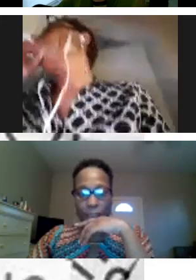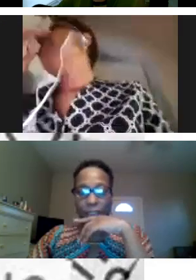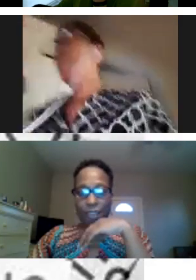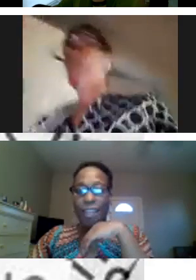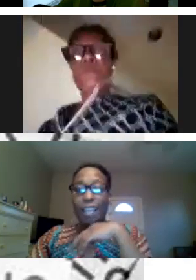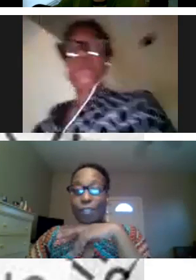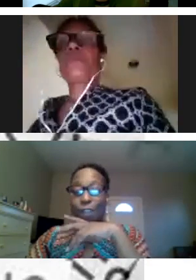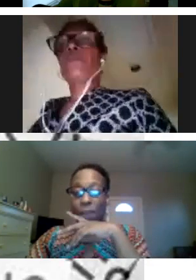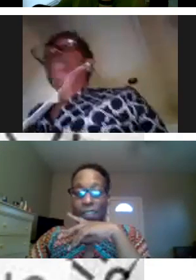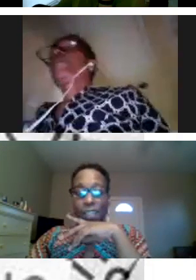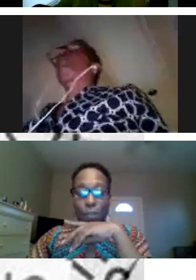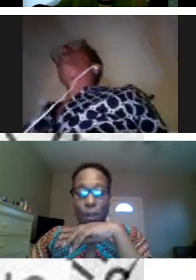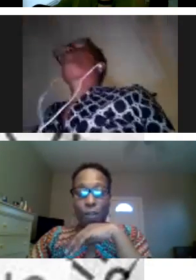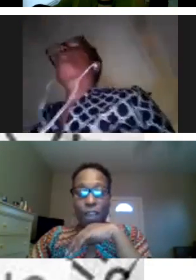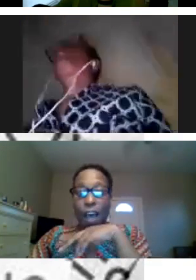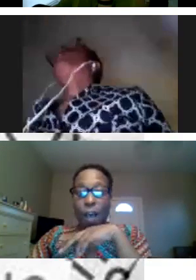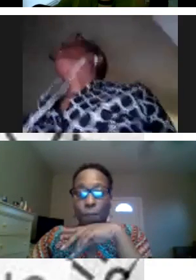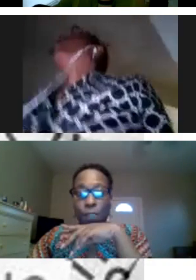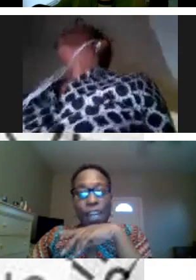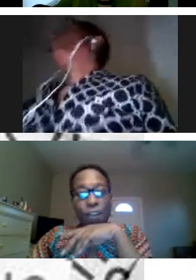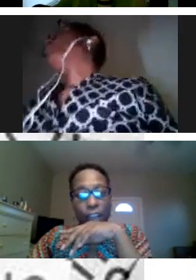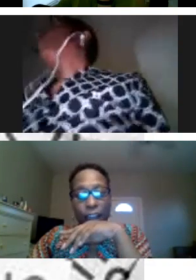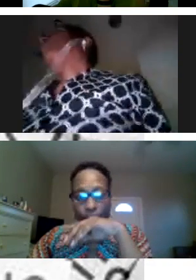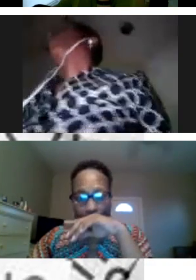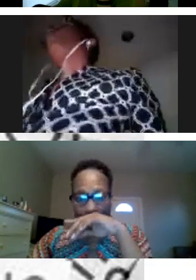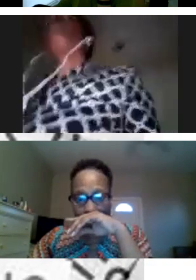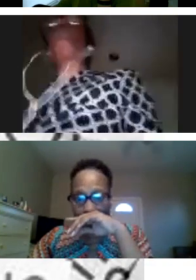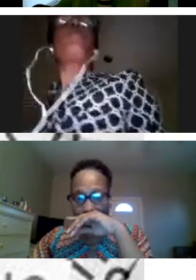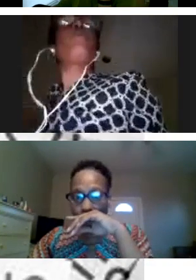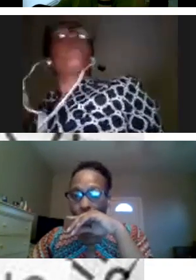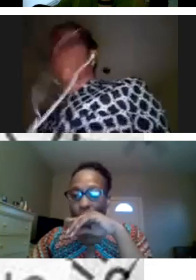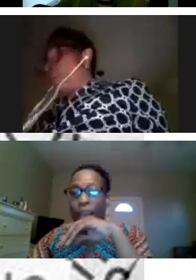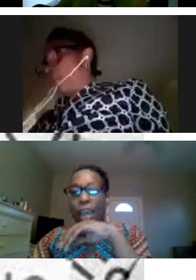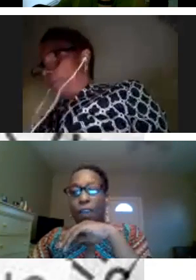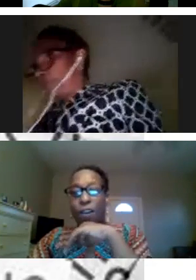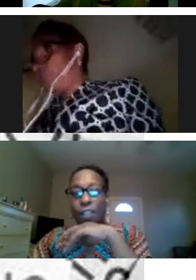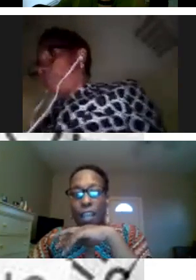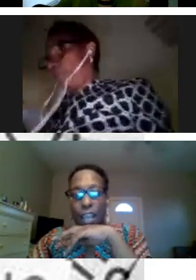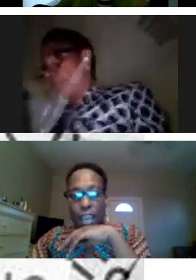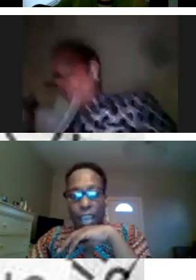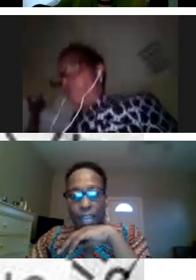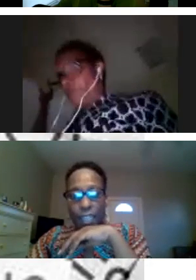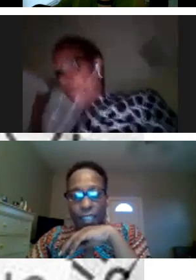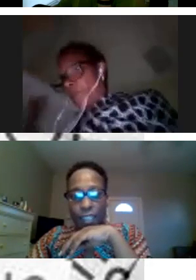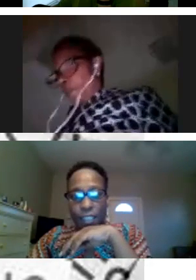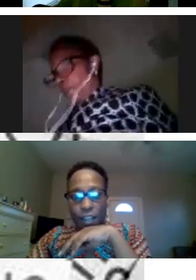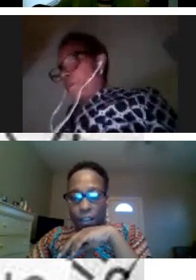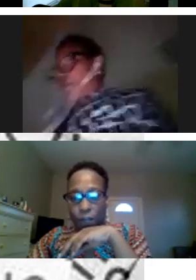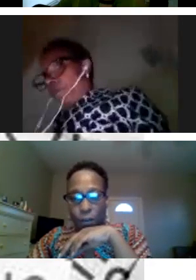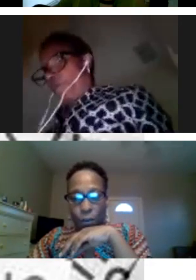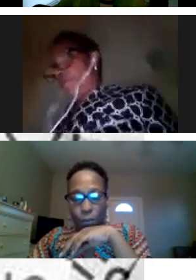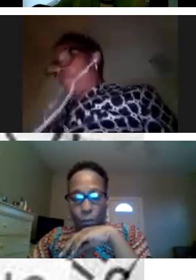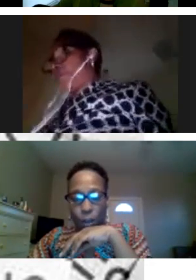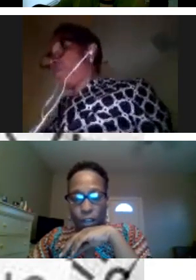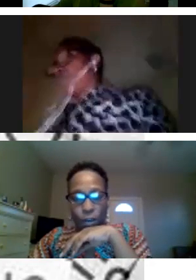Hmm. Yeah, thank you so much. Thank you both. Cheryl Lamb asked, like, what about town halls? And Cheryl, if